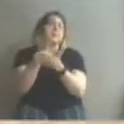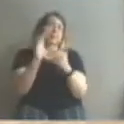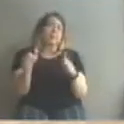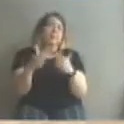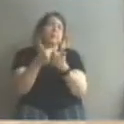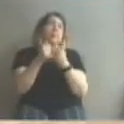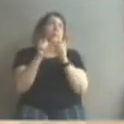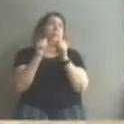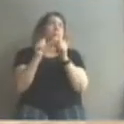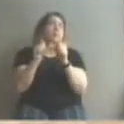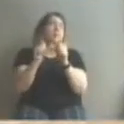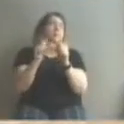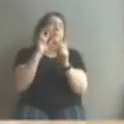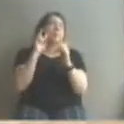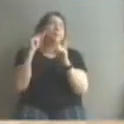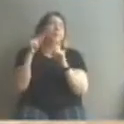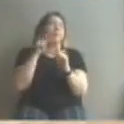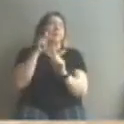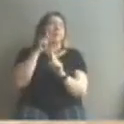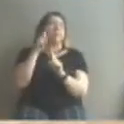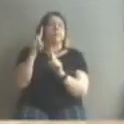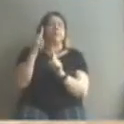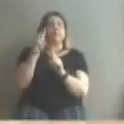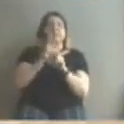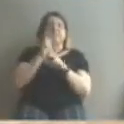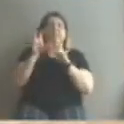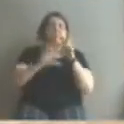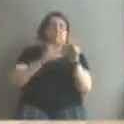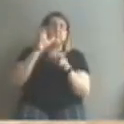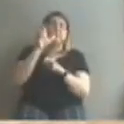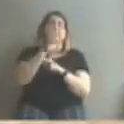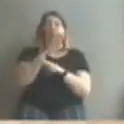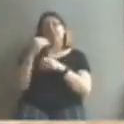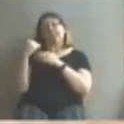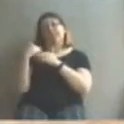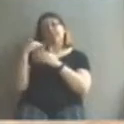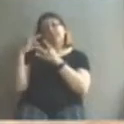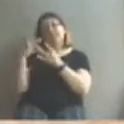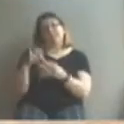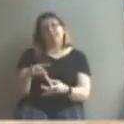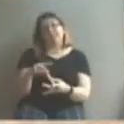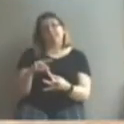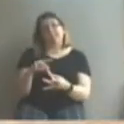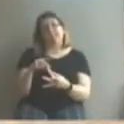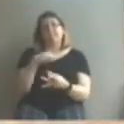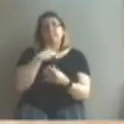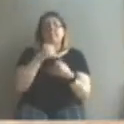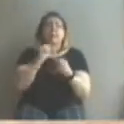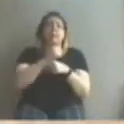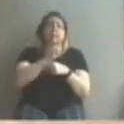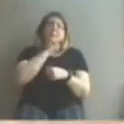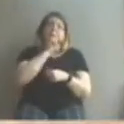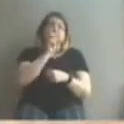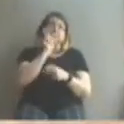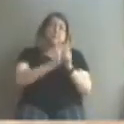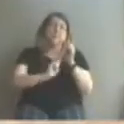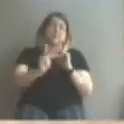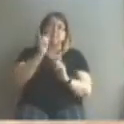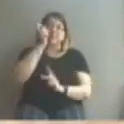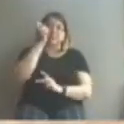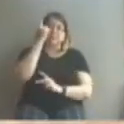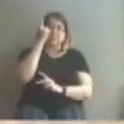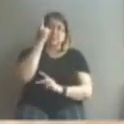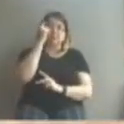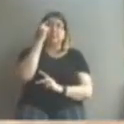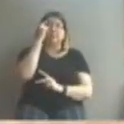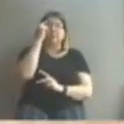is maintaining perspective on the investment and the accountability tied to it. I try to make sure folks understand